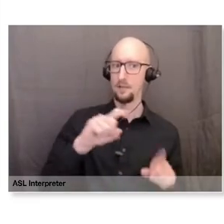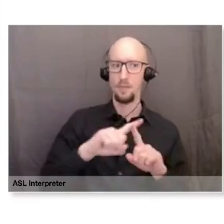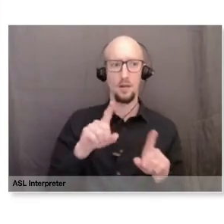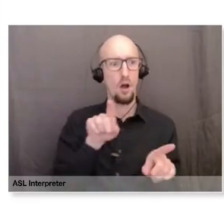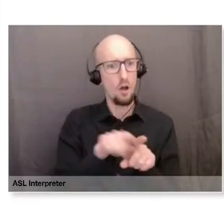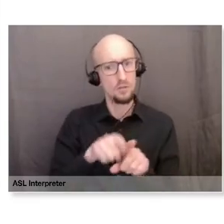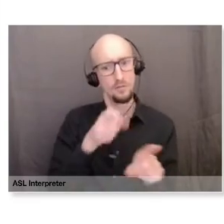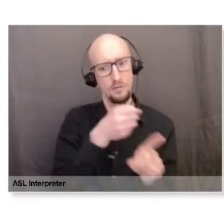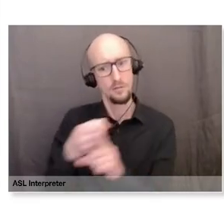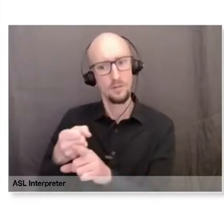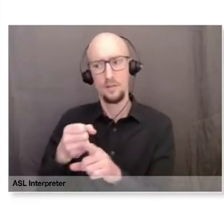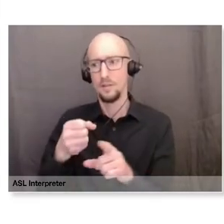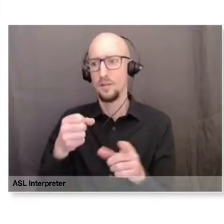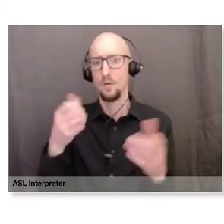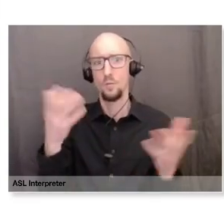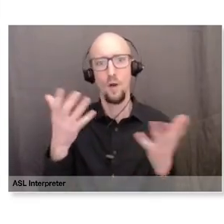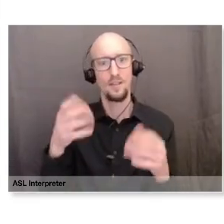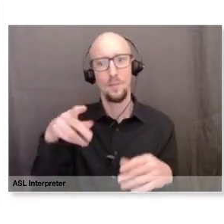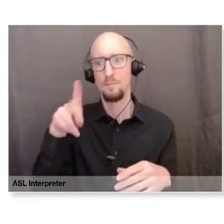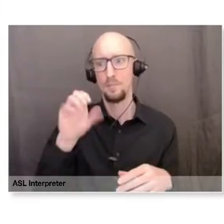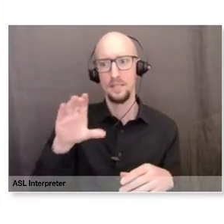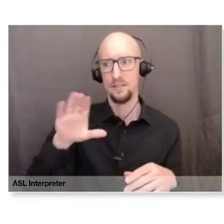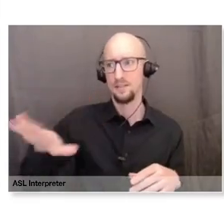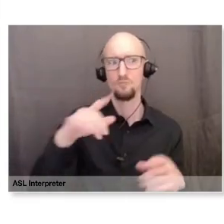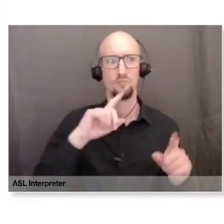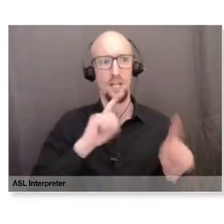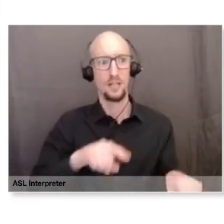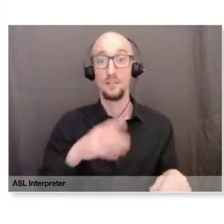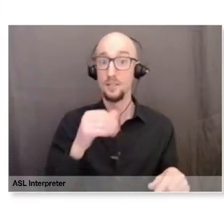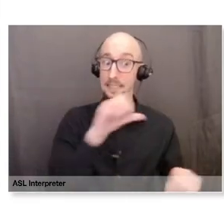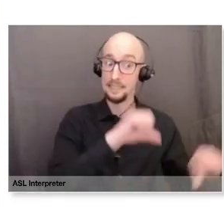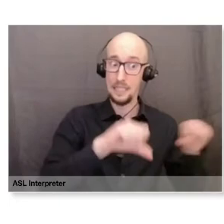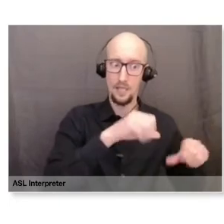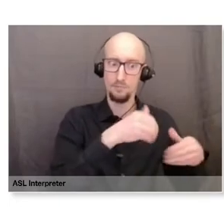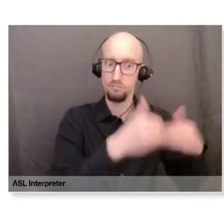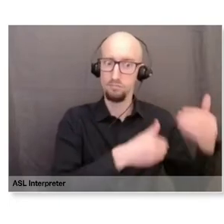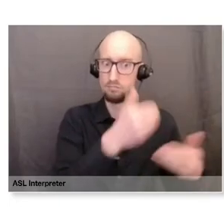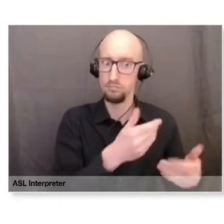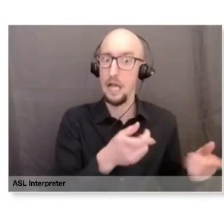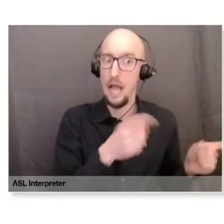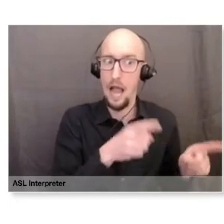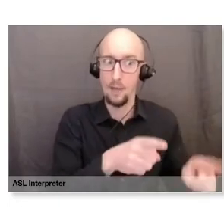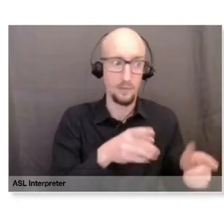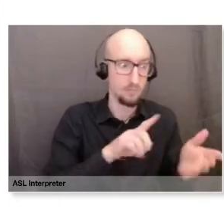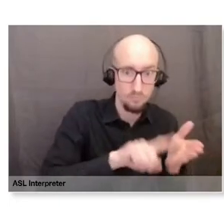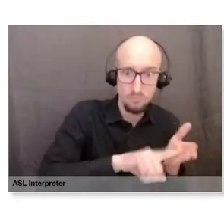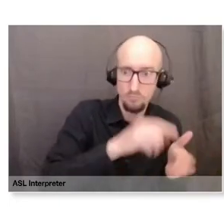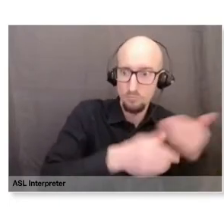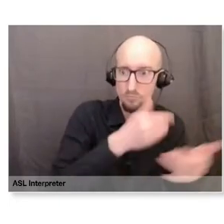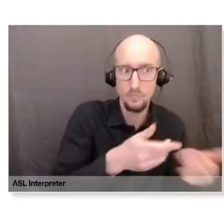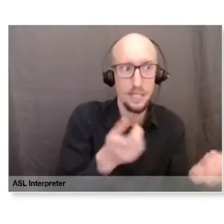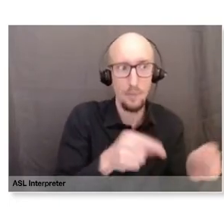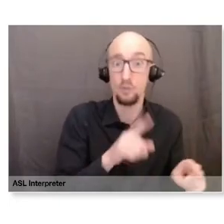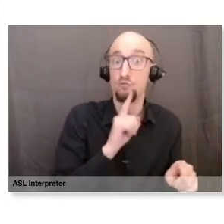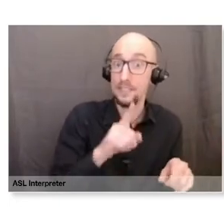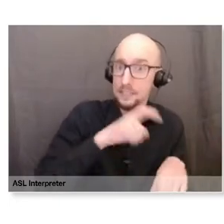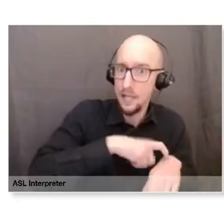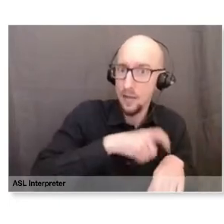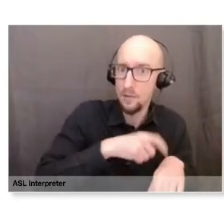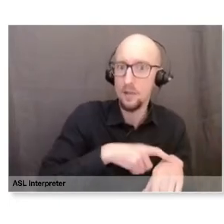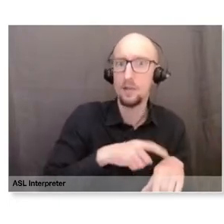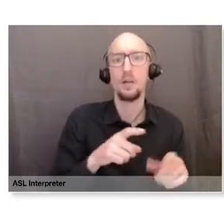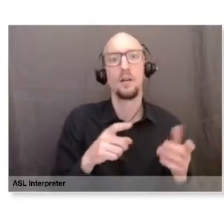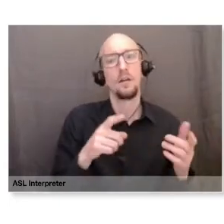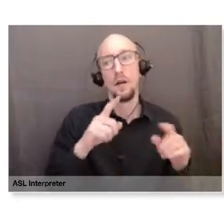the public. The fact that, you know, the science was evolving in real time, our understanding limited by the questions, as Brandon